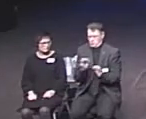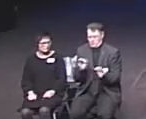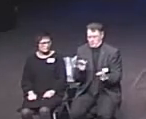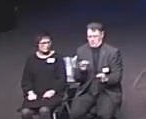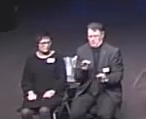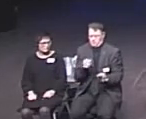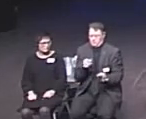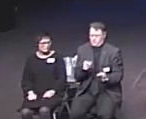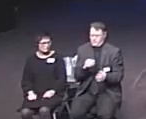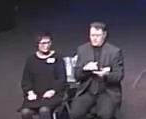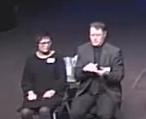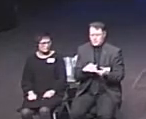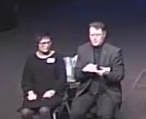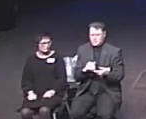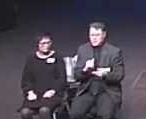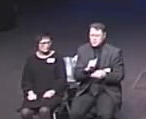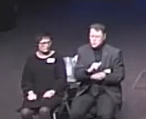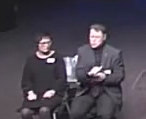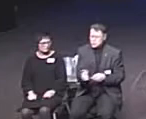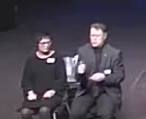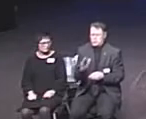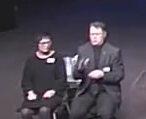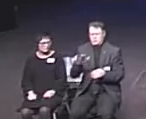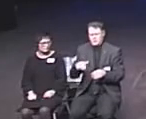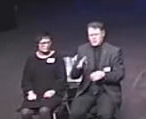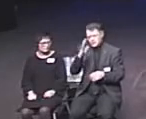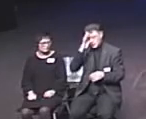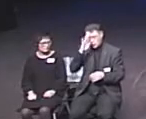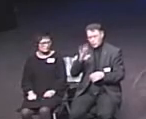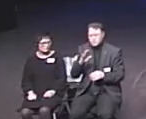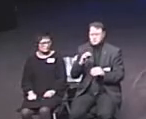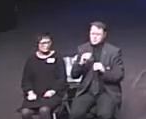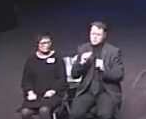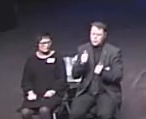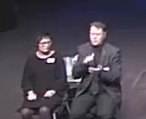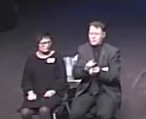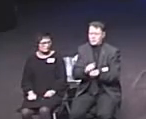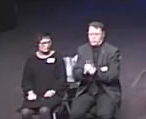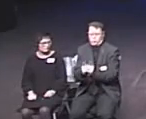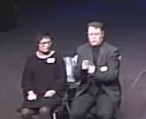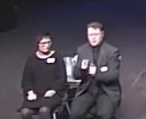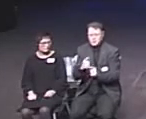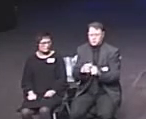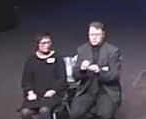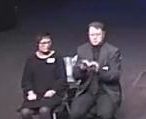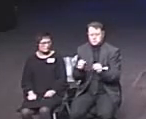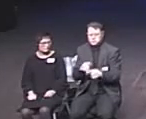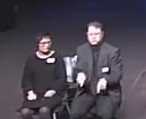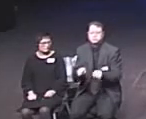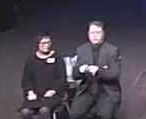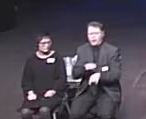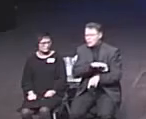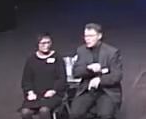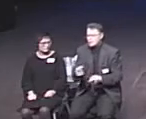every little genius' favorite place, because that's that would be really fun to inspire